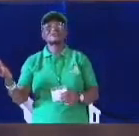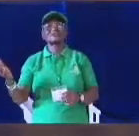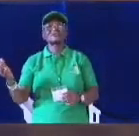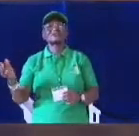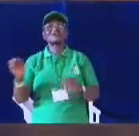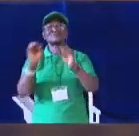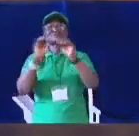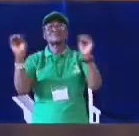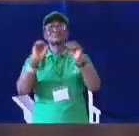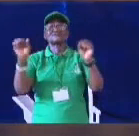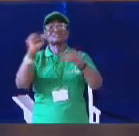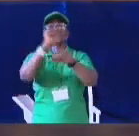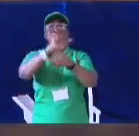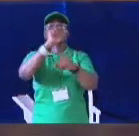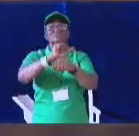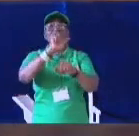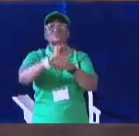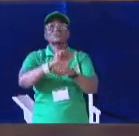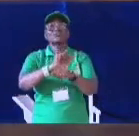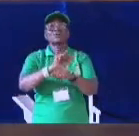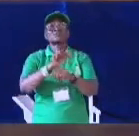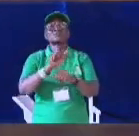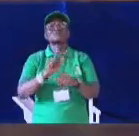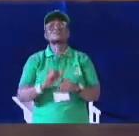and nothing worked.